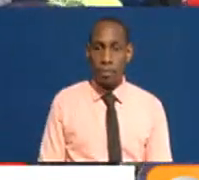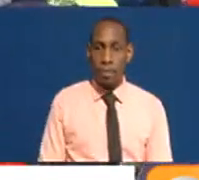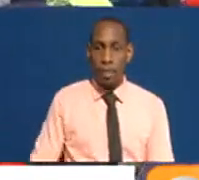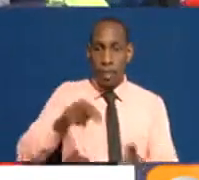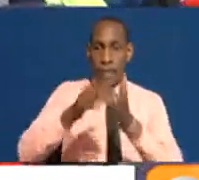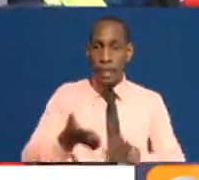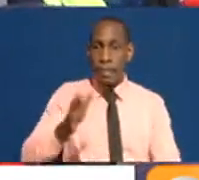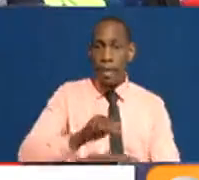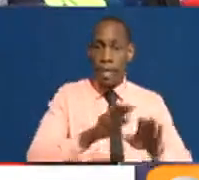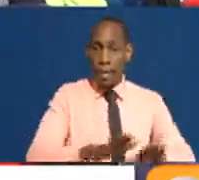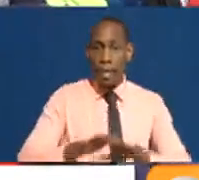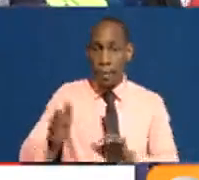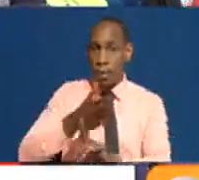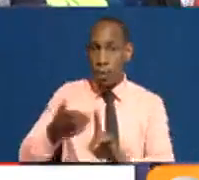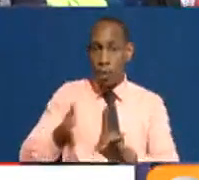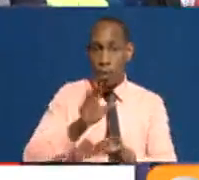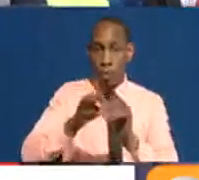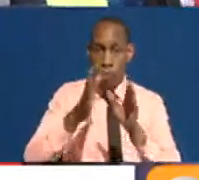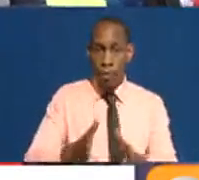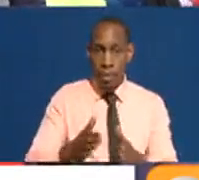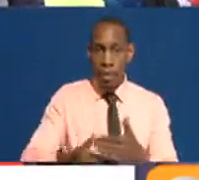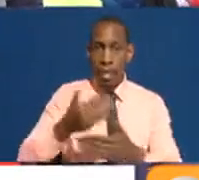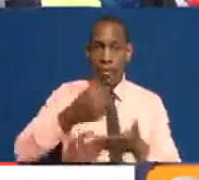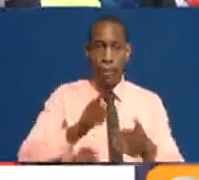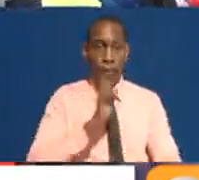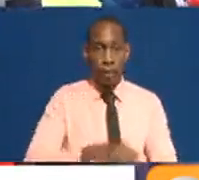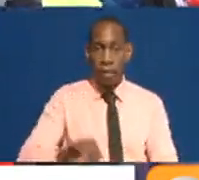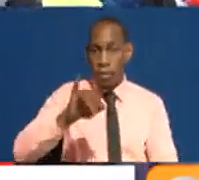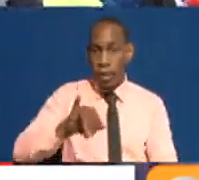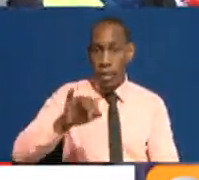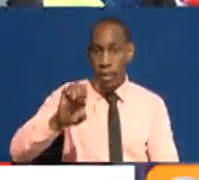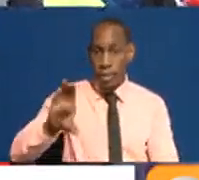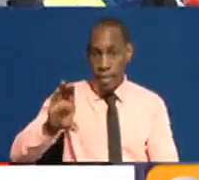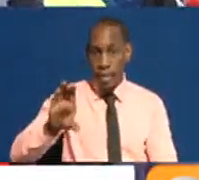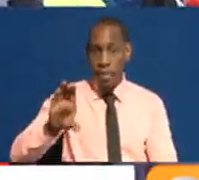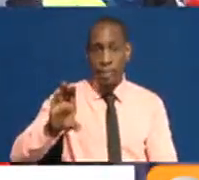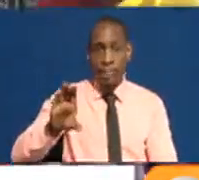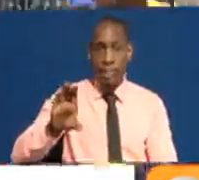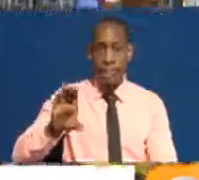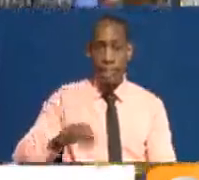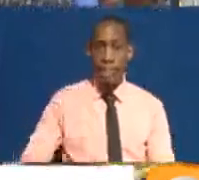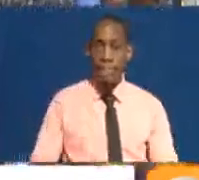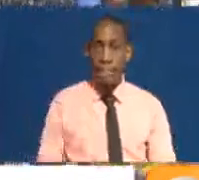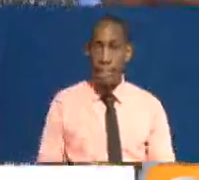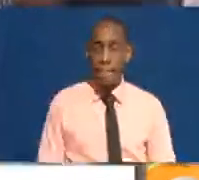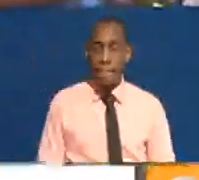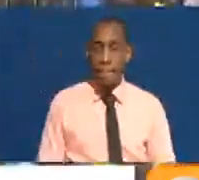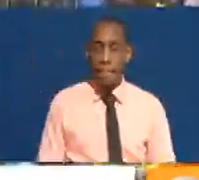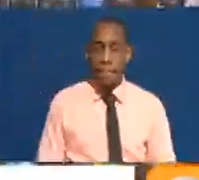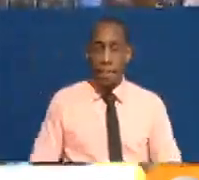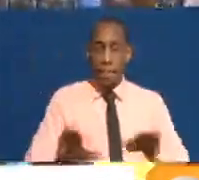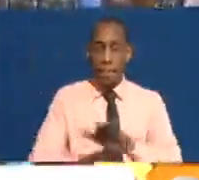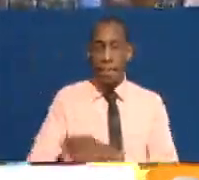Candidates resumed campaigns to woo electorates after getting a nod from the Independent Electoral and Boundaries Commission.